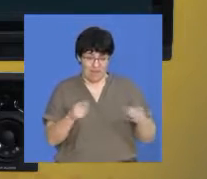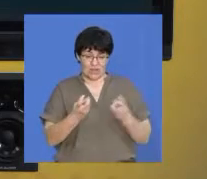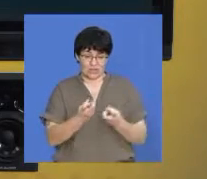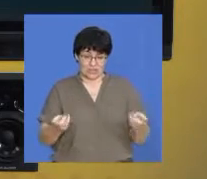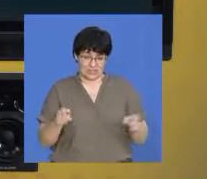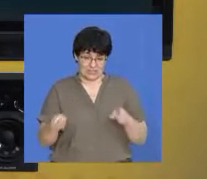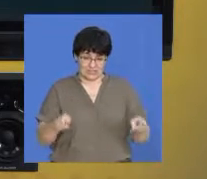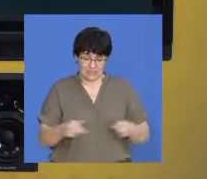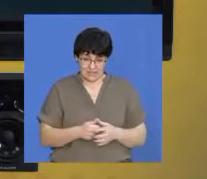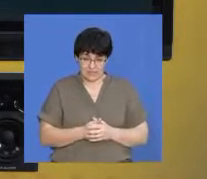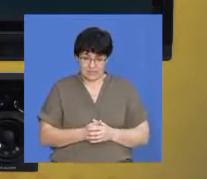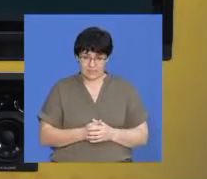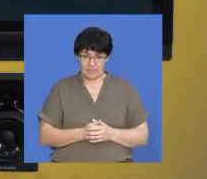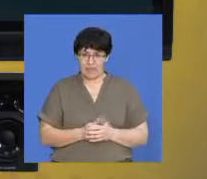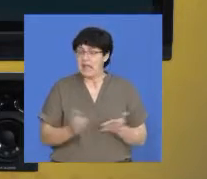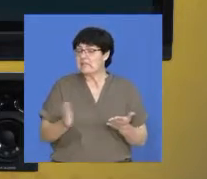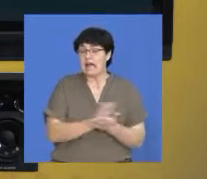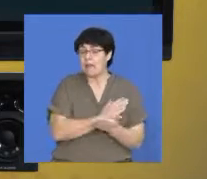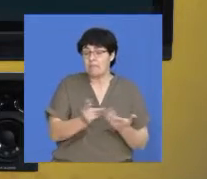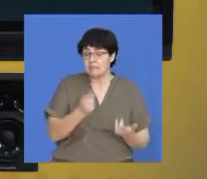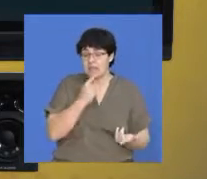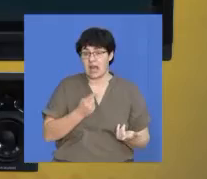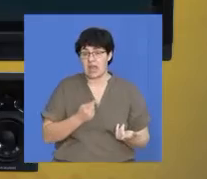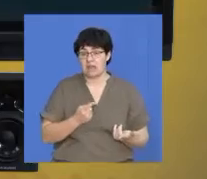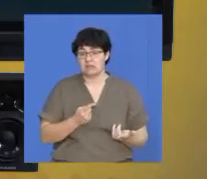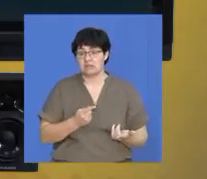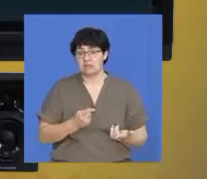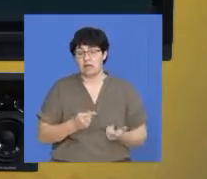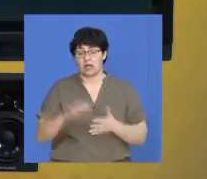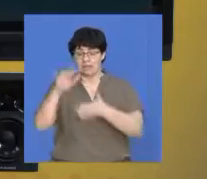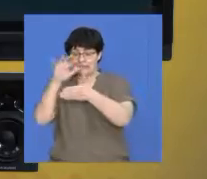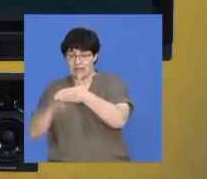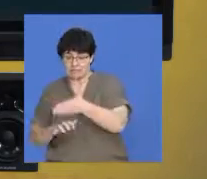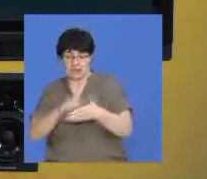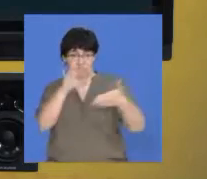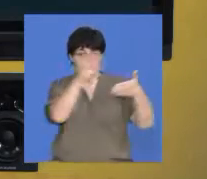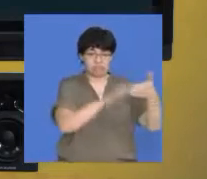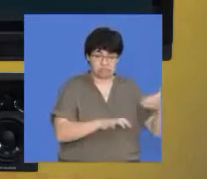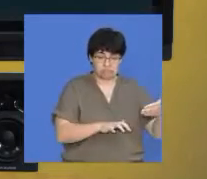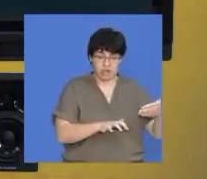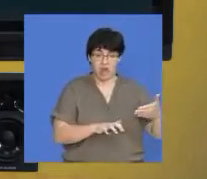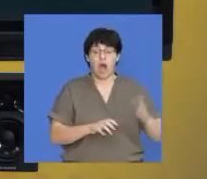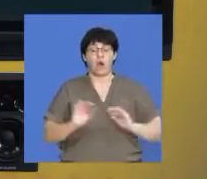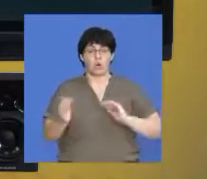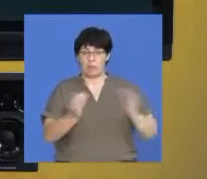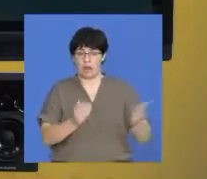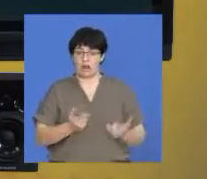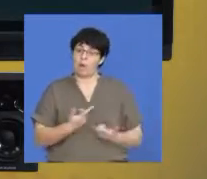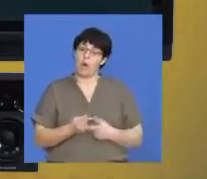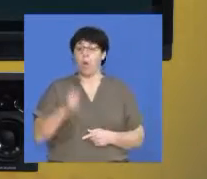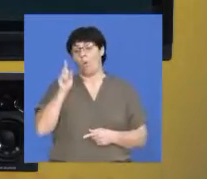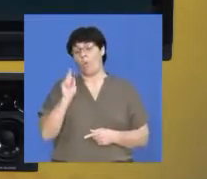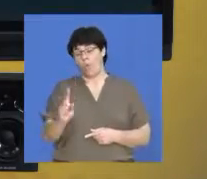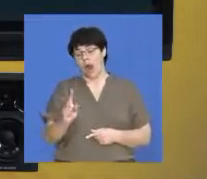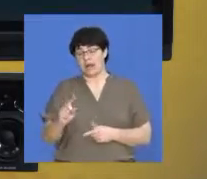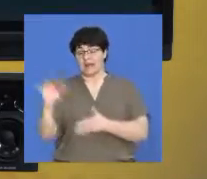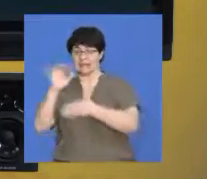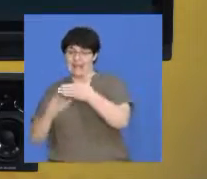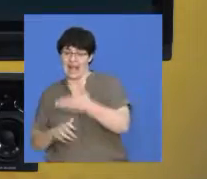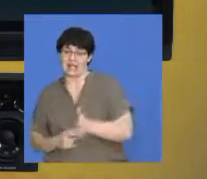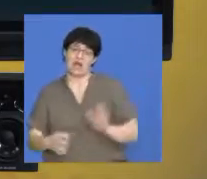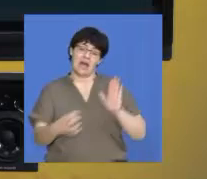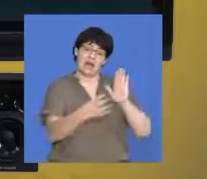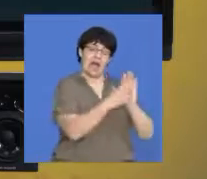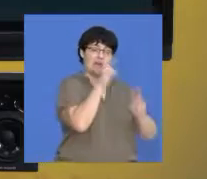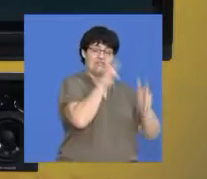sources. Sometimes you can be asked to compare two textual sources. It won't always be compare a textual with